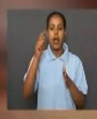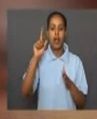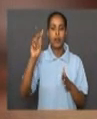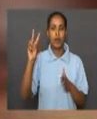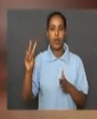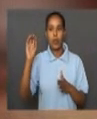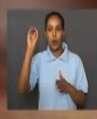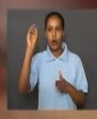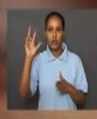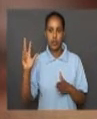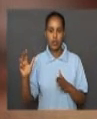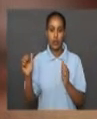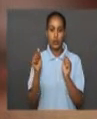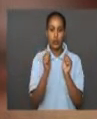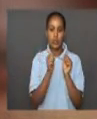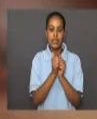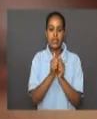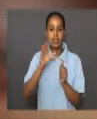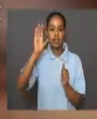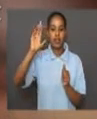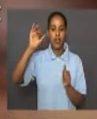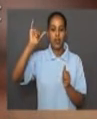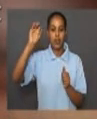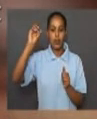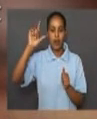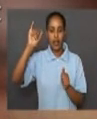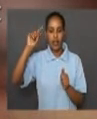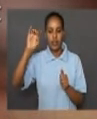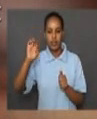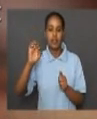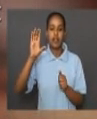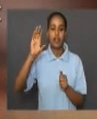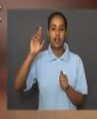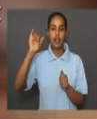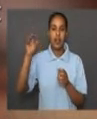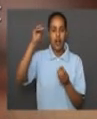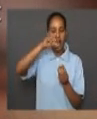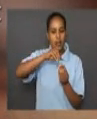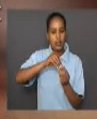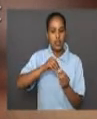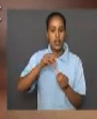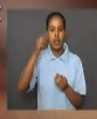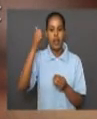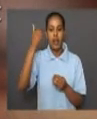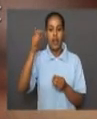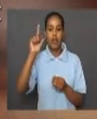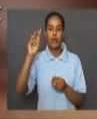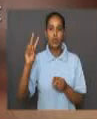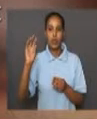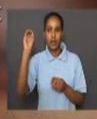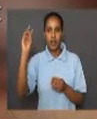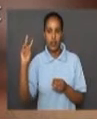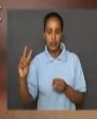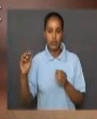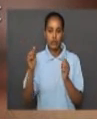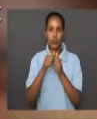aluminium oxide with cryolite. Cryolite is added to aluminium oxide